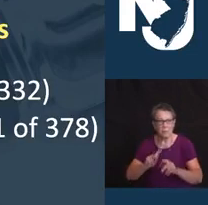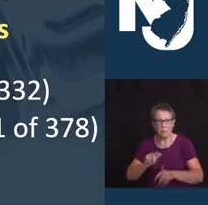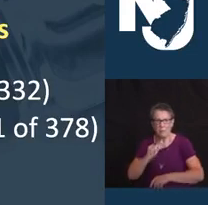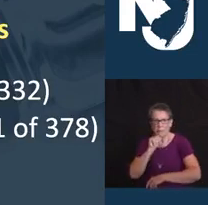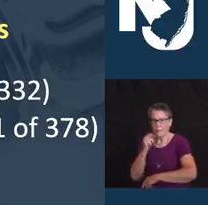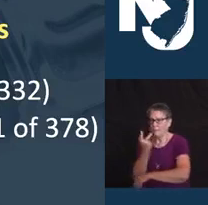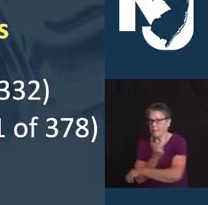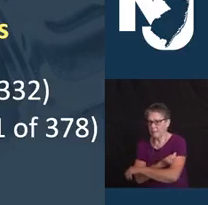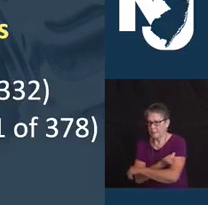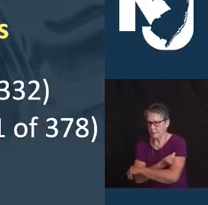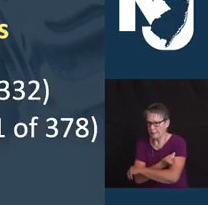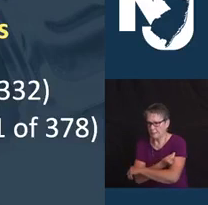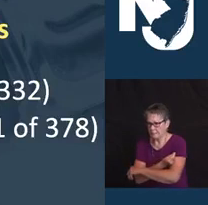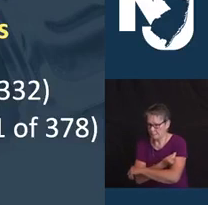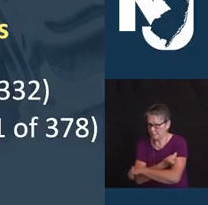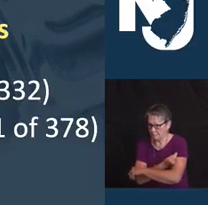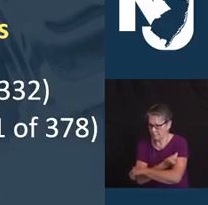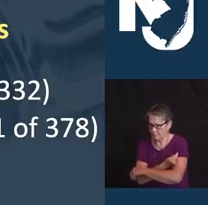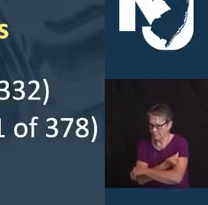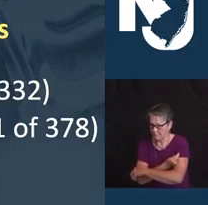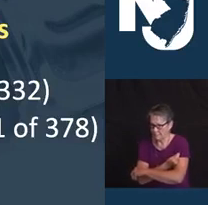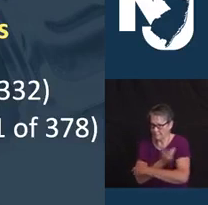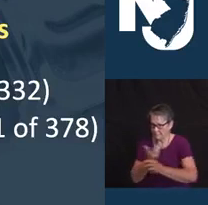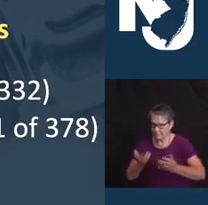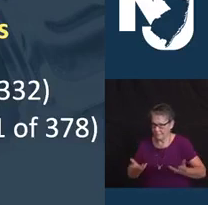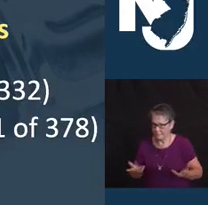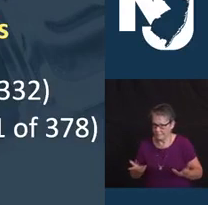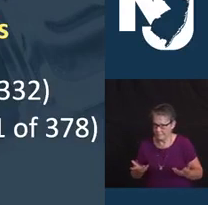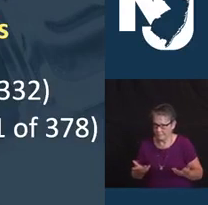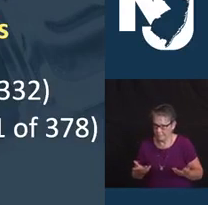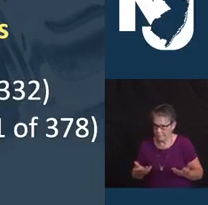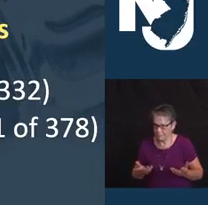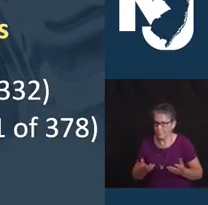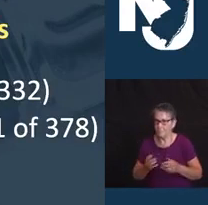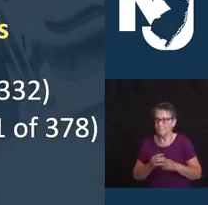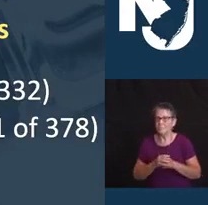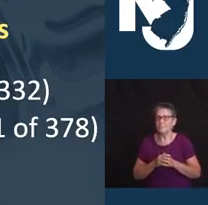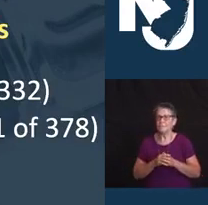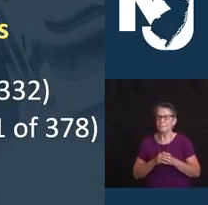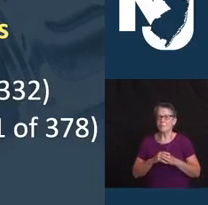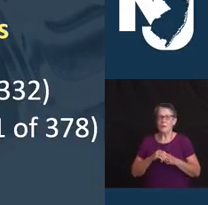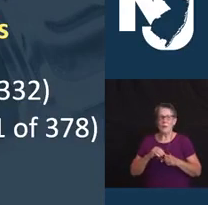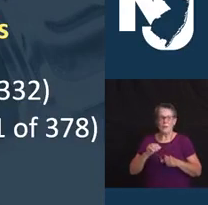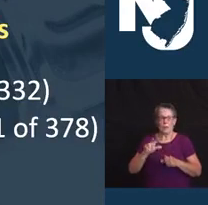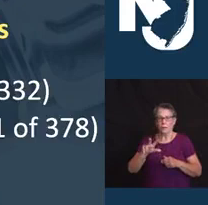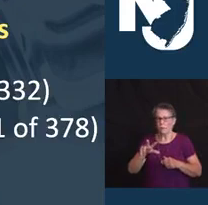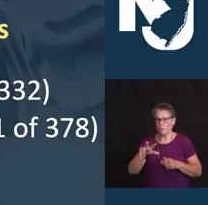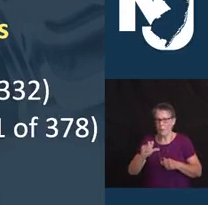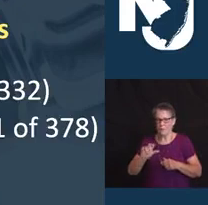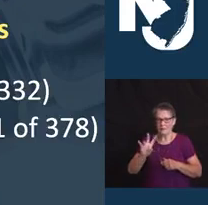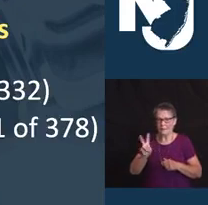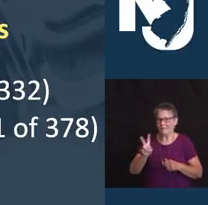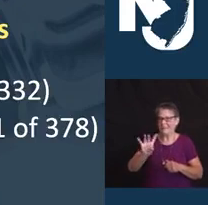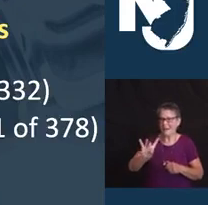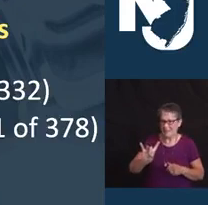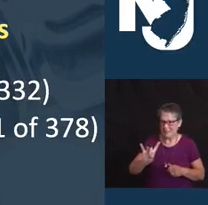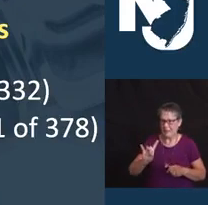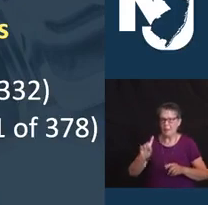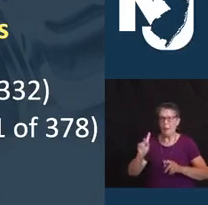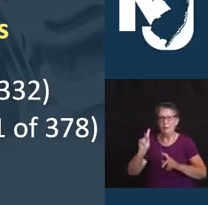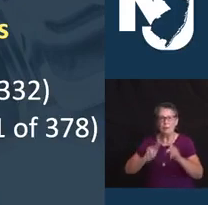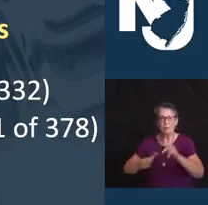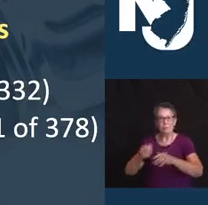people. Additionally, of the 378 new COVID positive hospitalizations statewide for the